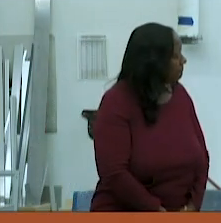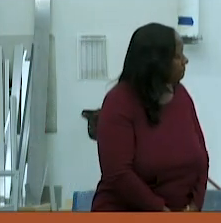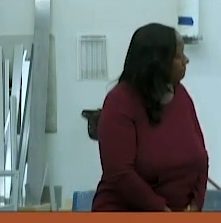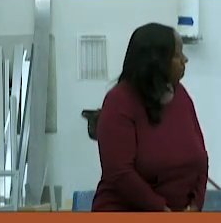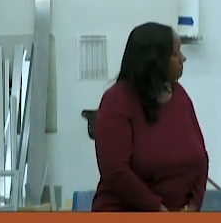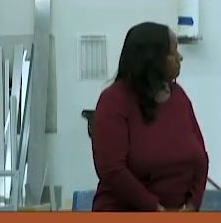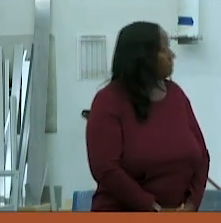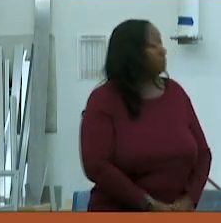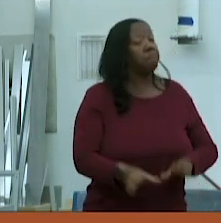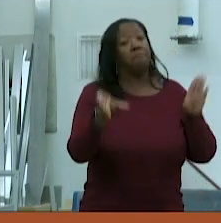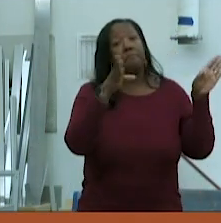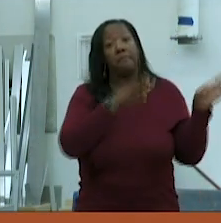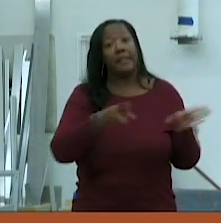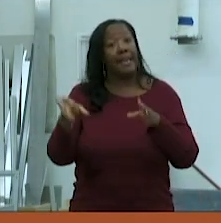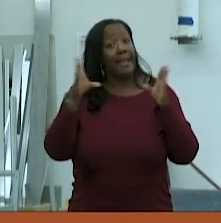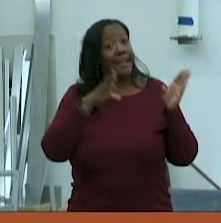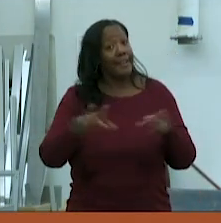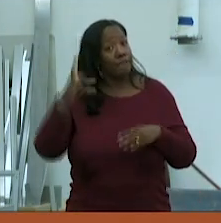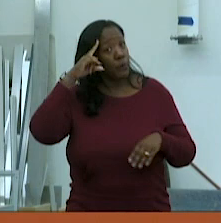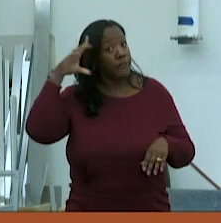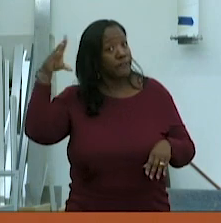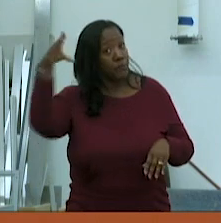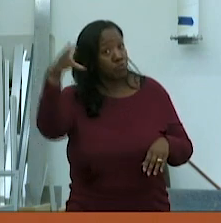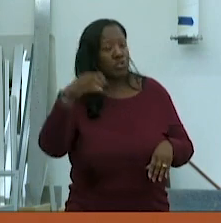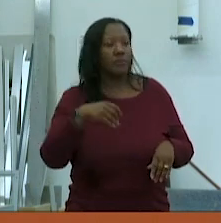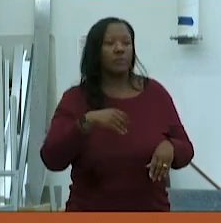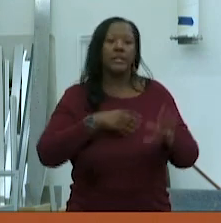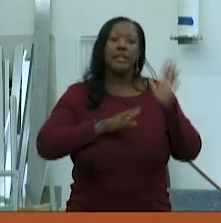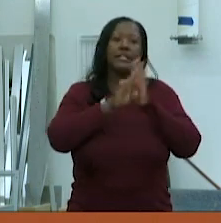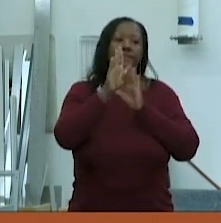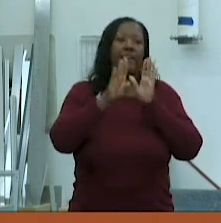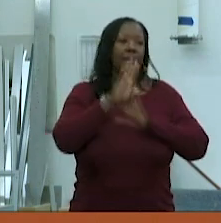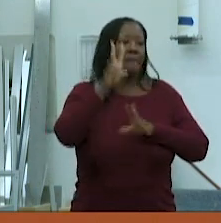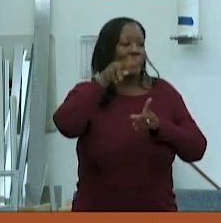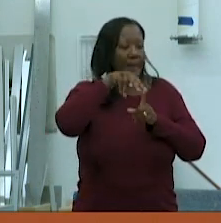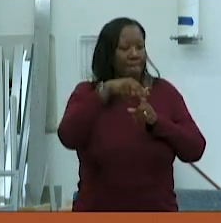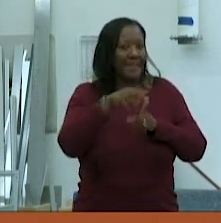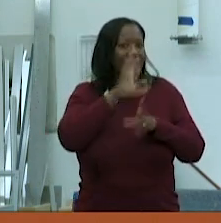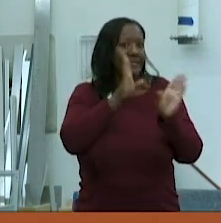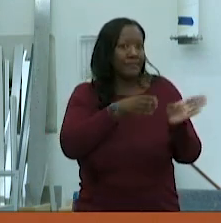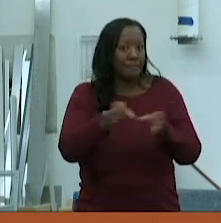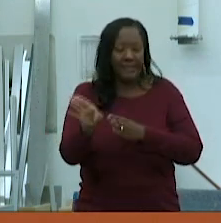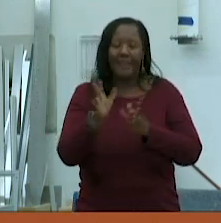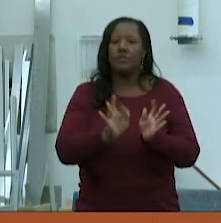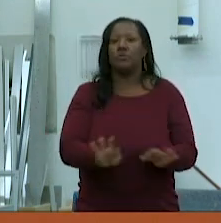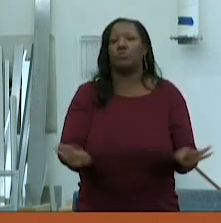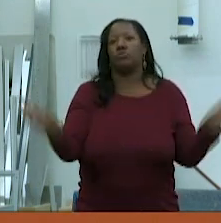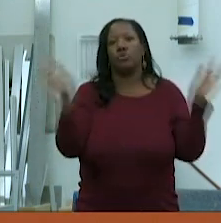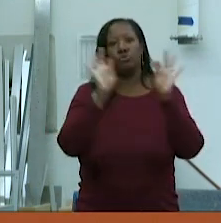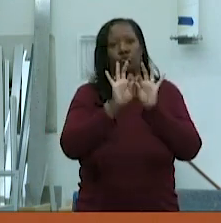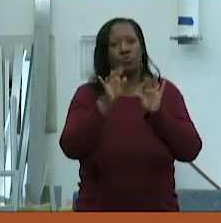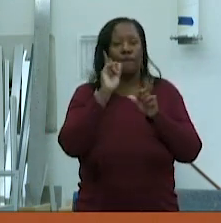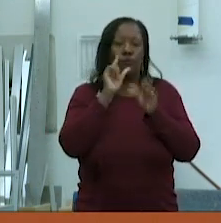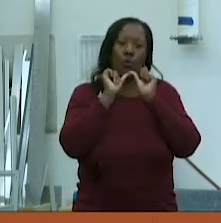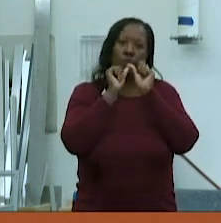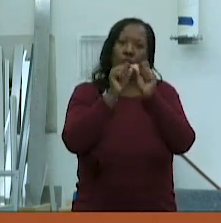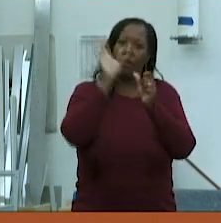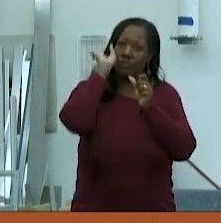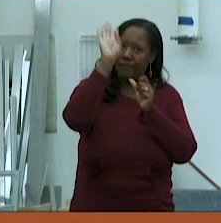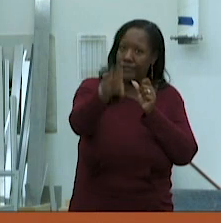Planning for the future. So developing a maintenance plan for interactives is crucial to ensure their longevity and sustained functionality. A comprehensive